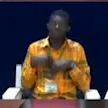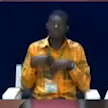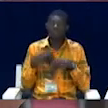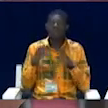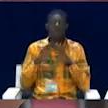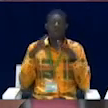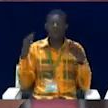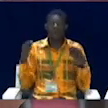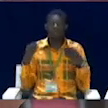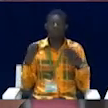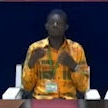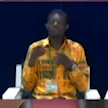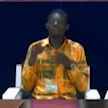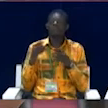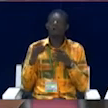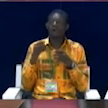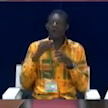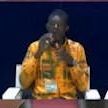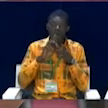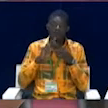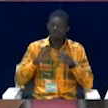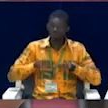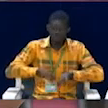open soaps, or sweep.